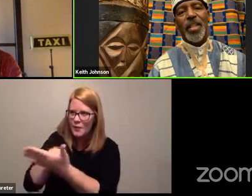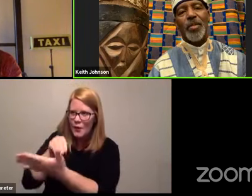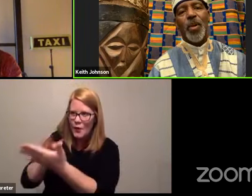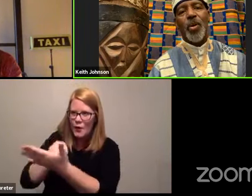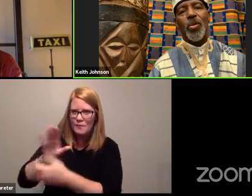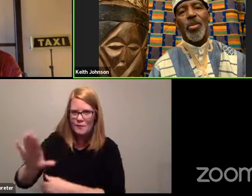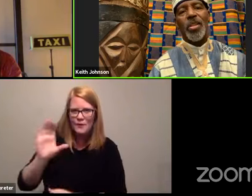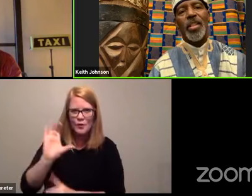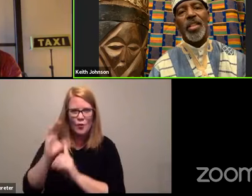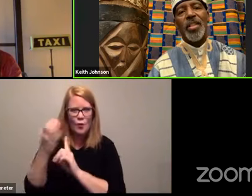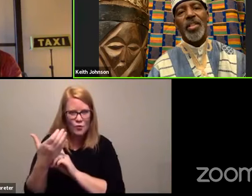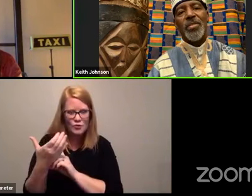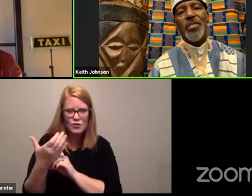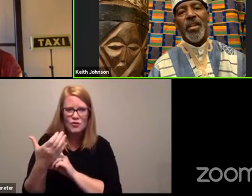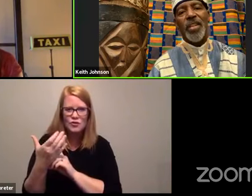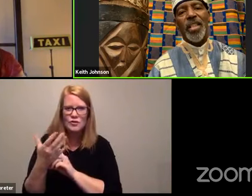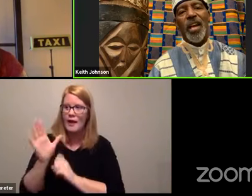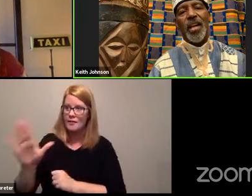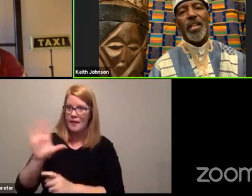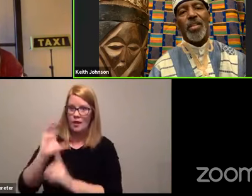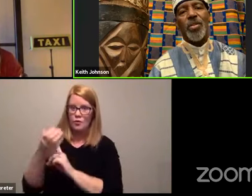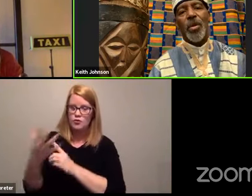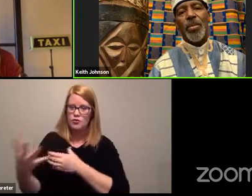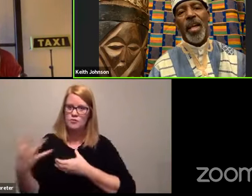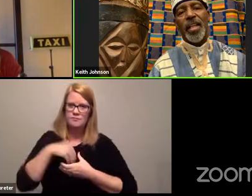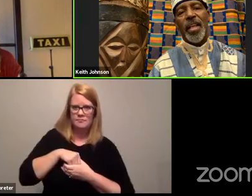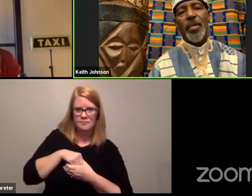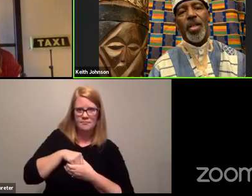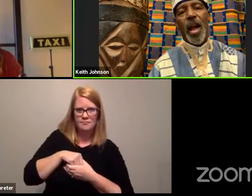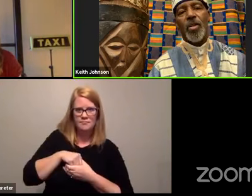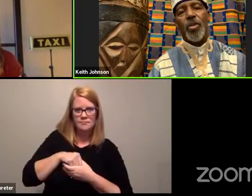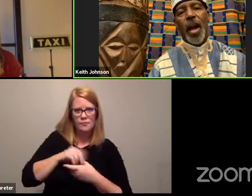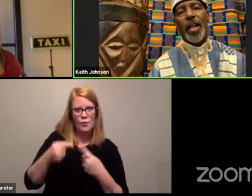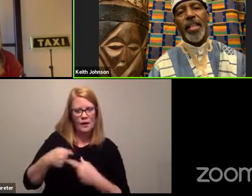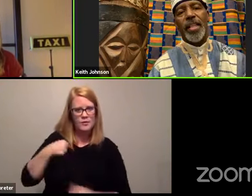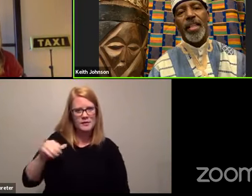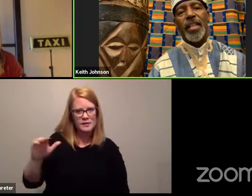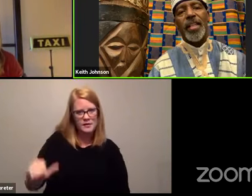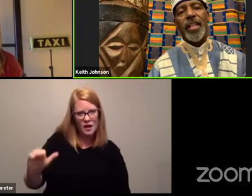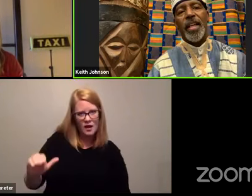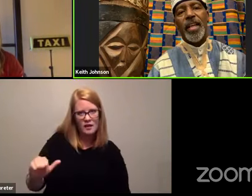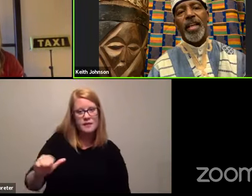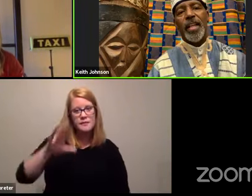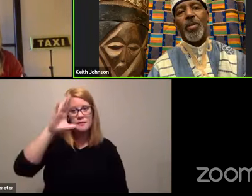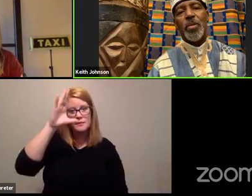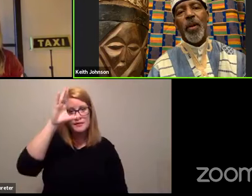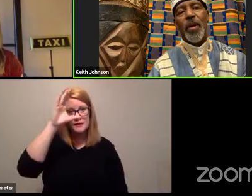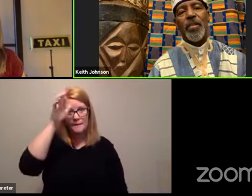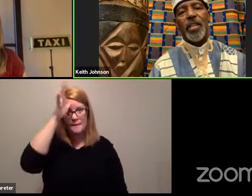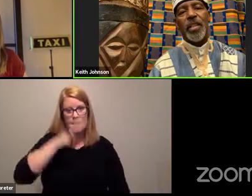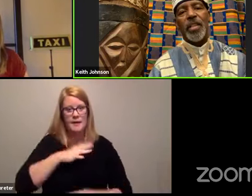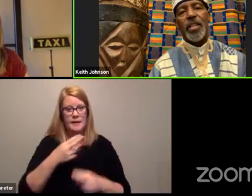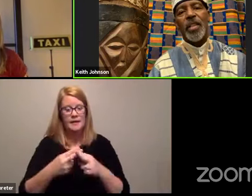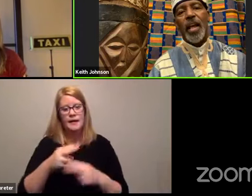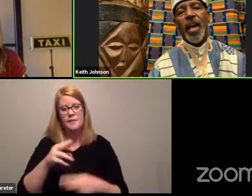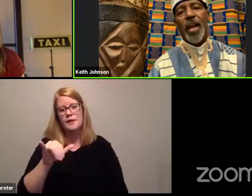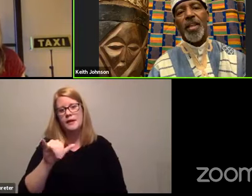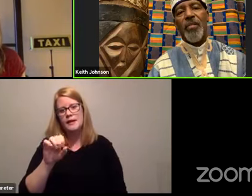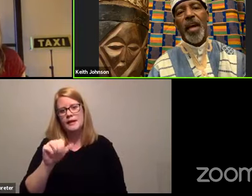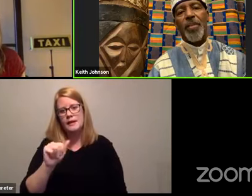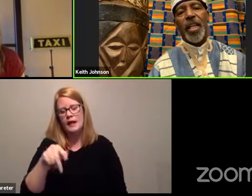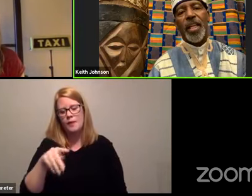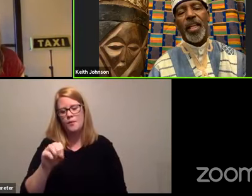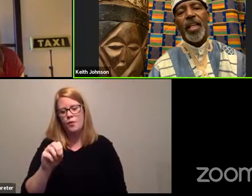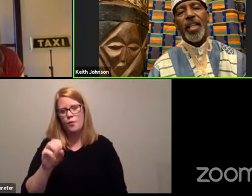to be exposed very young to a man named Yaku Adi. And he was part of the